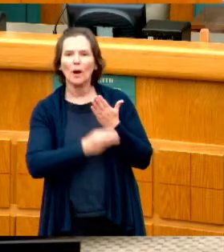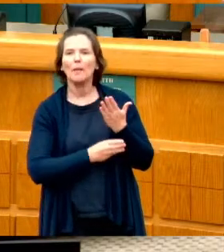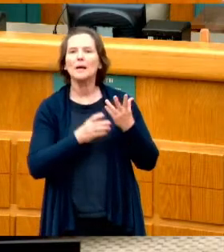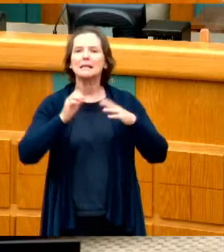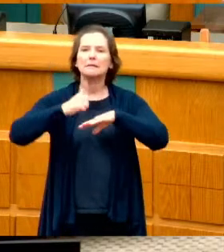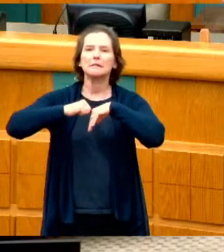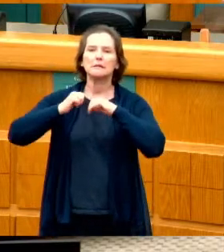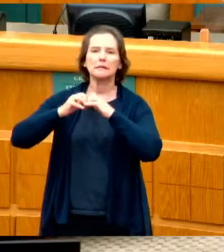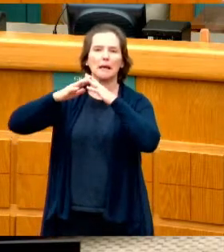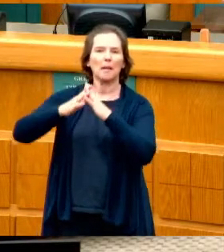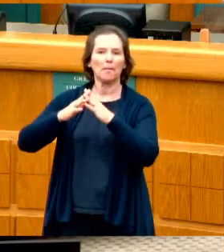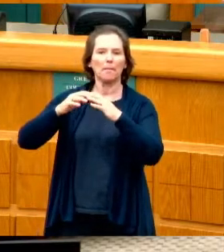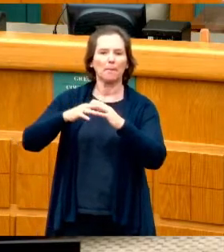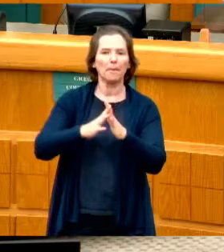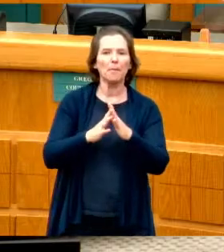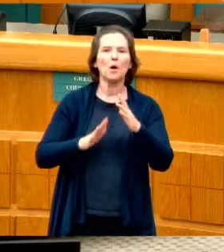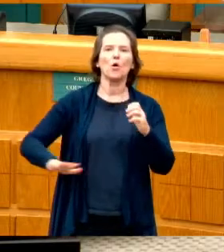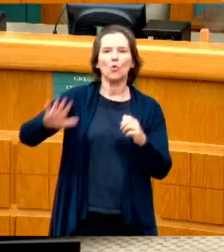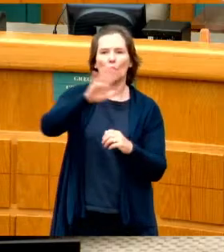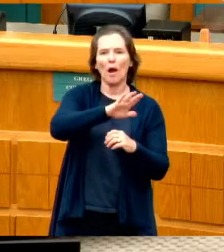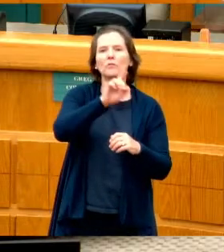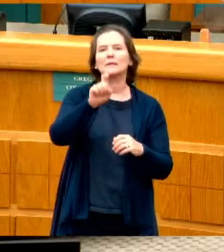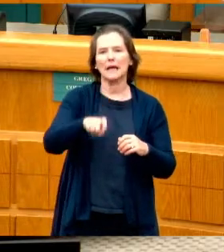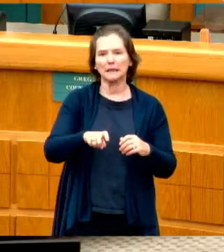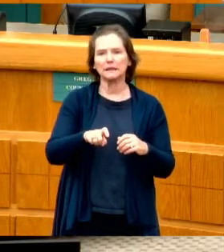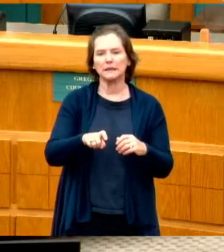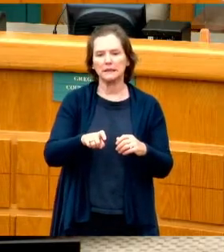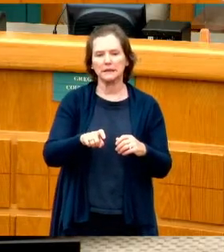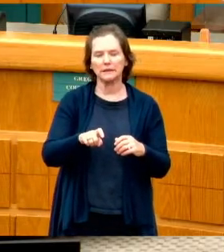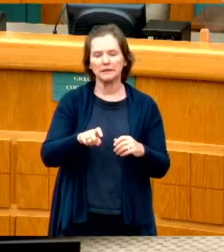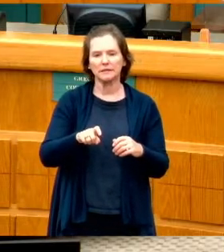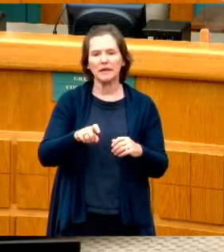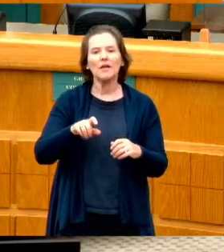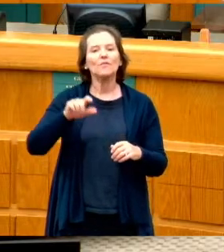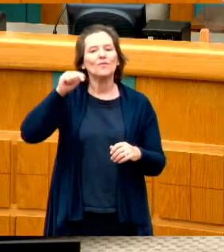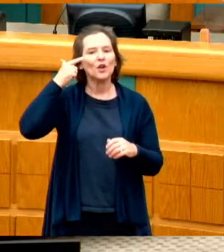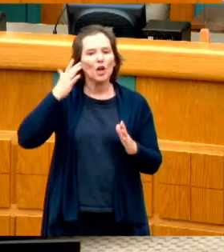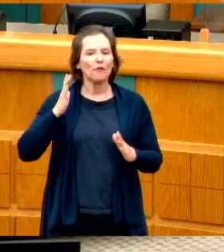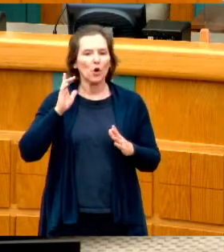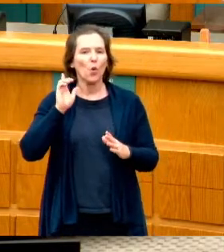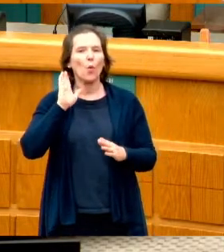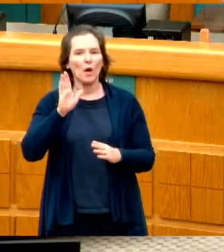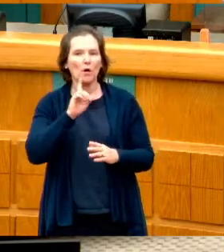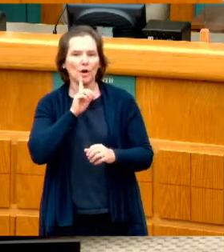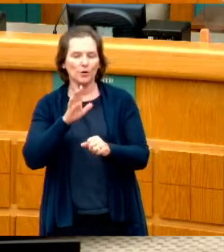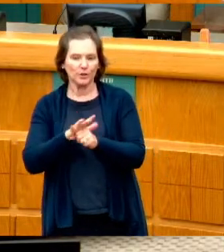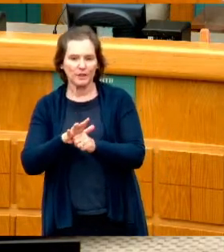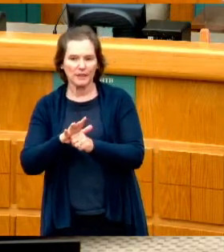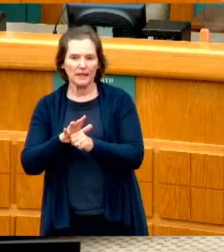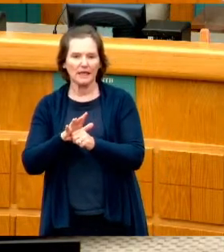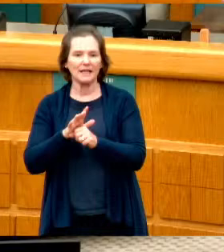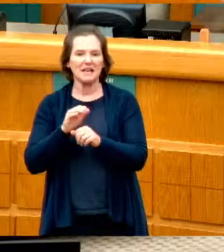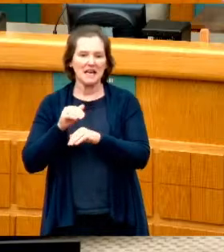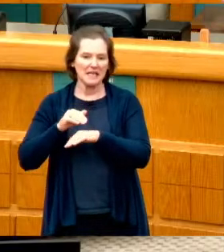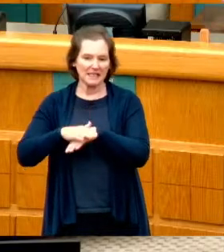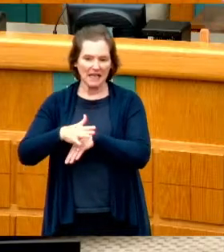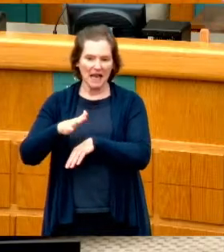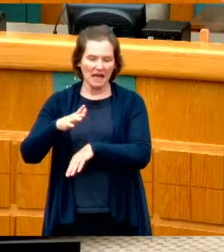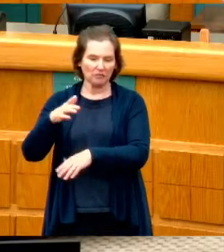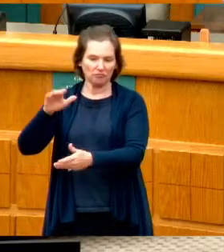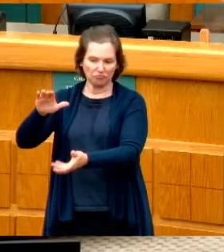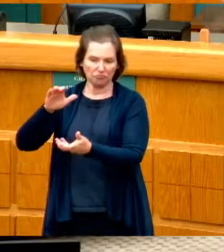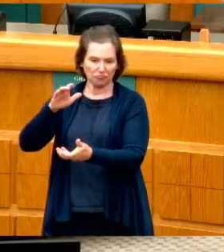seniors. Governor Abbott is delivering vaccines to 26 counties to launch the statewide